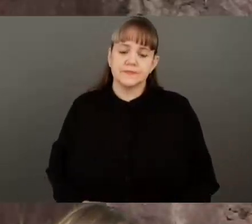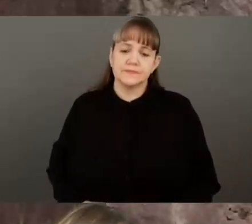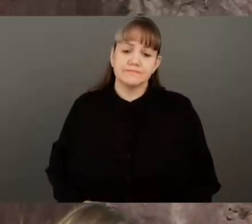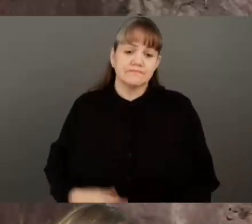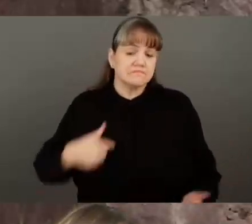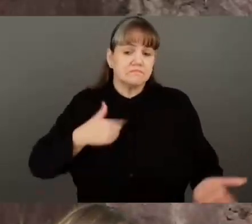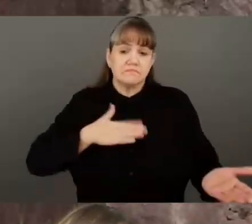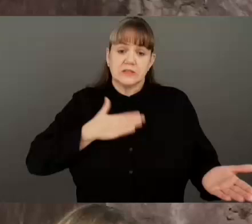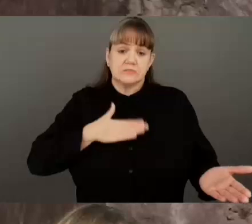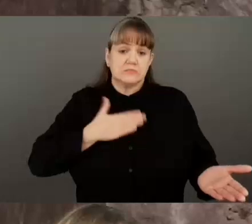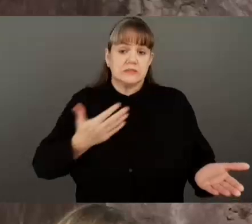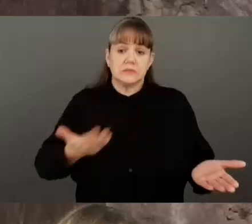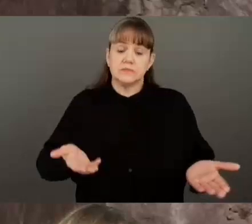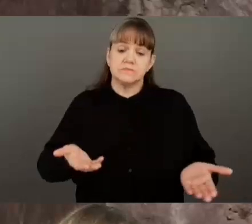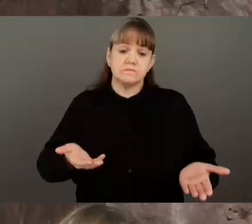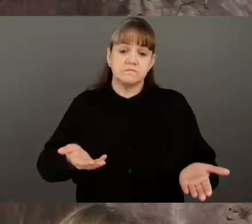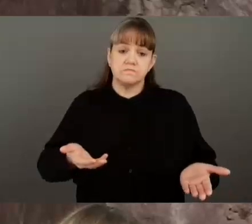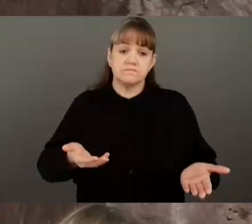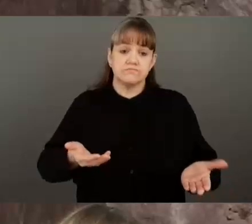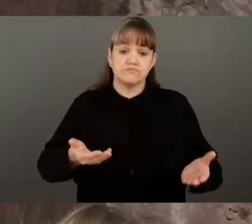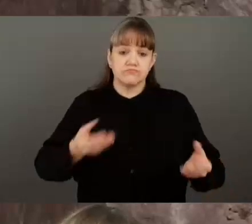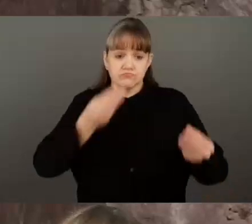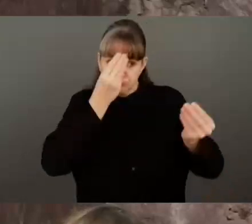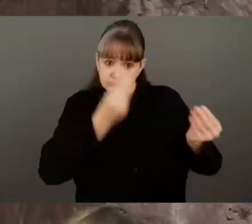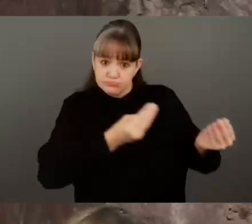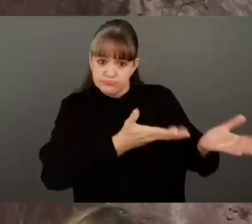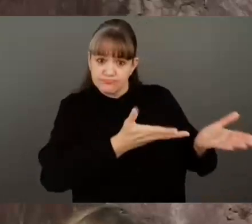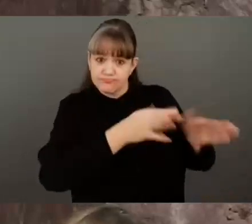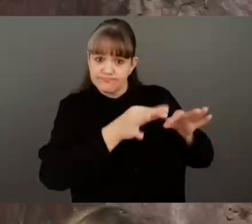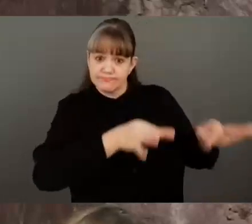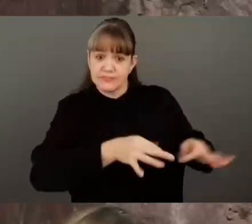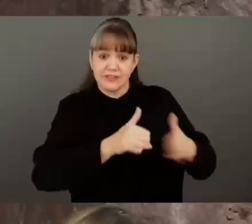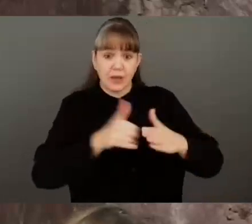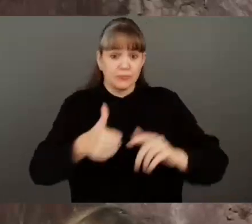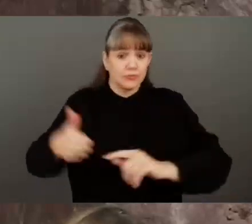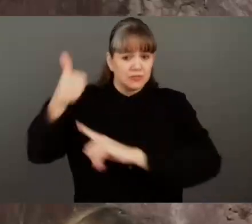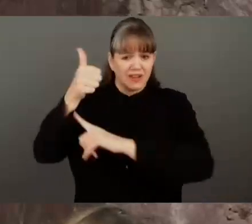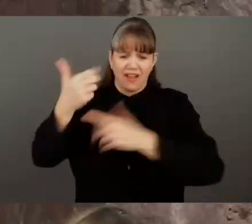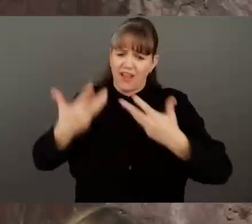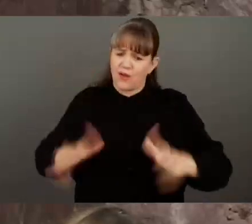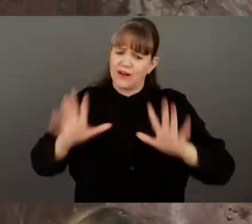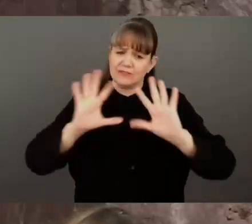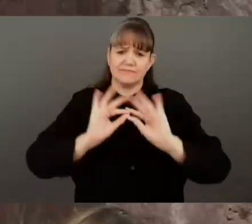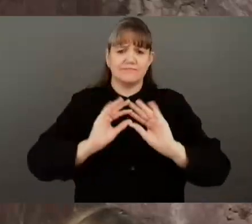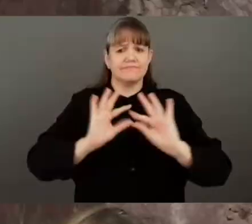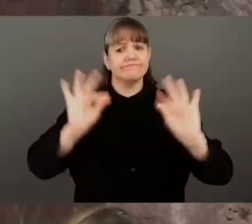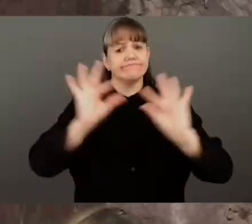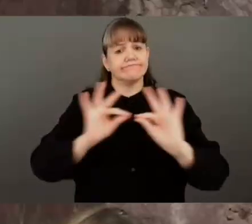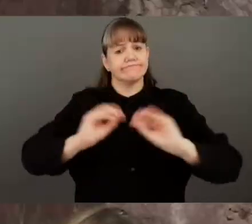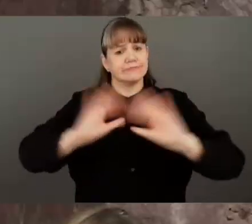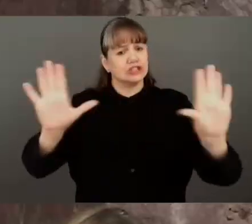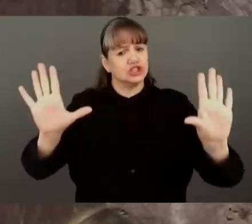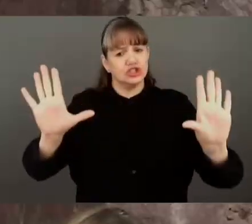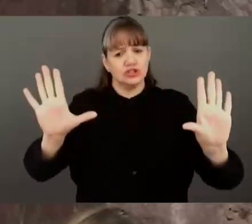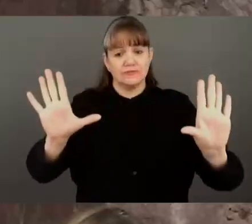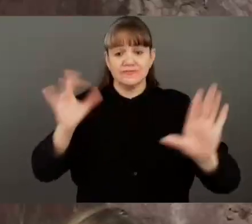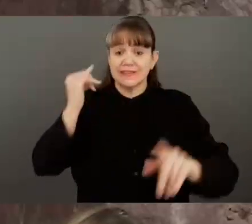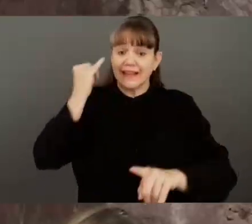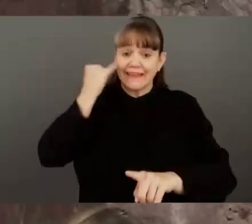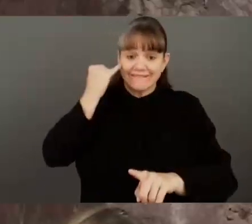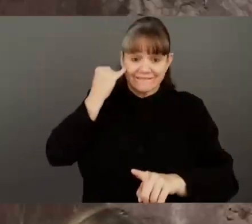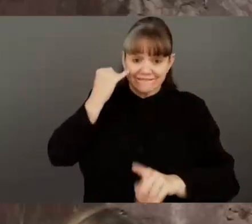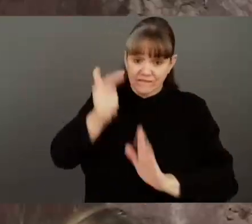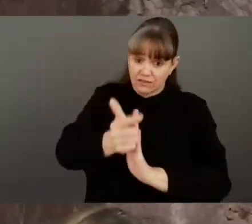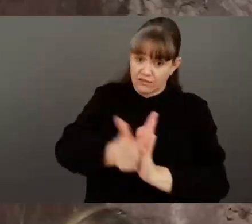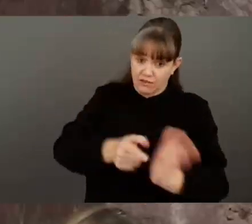the member know that the Premier's made it clear that if there's unintended consequences to the piece of legislation that the member is